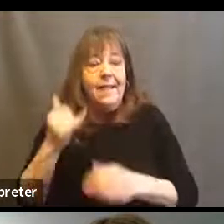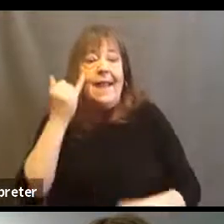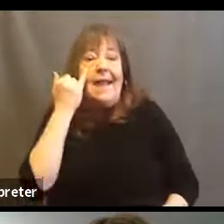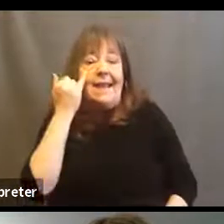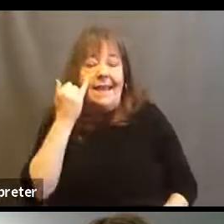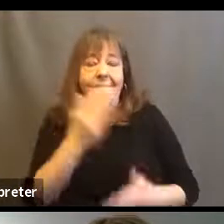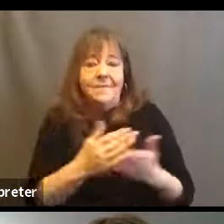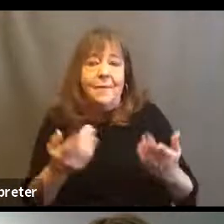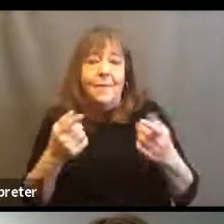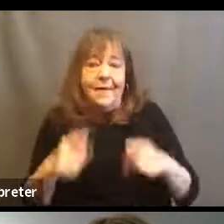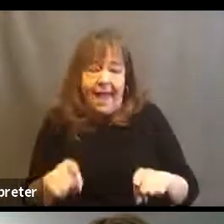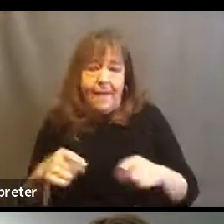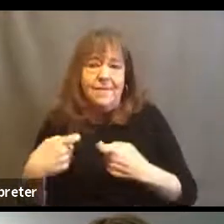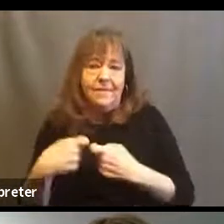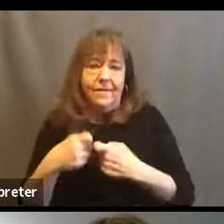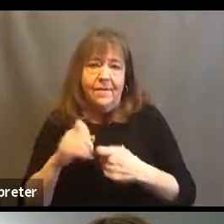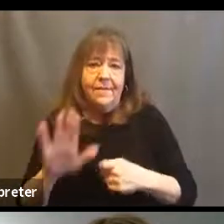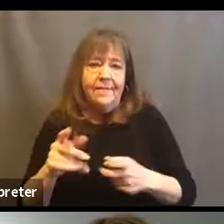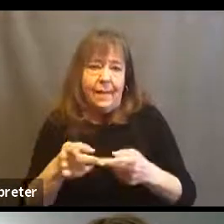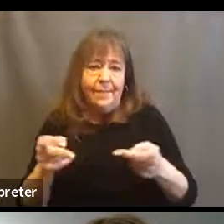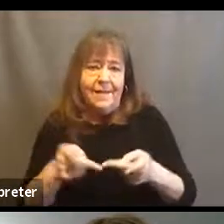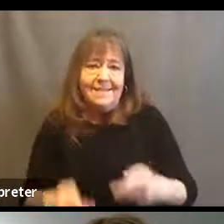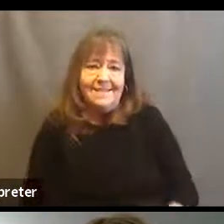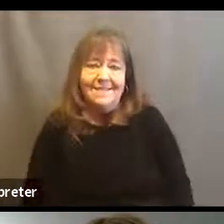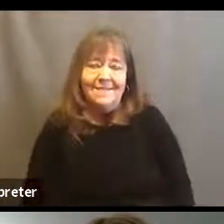to the power supply at that facility.